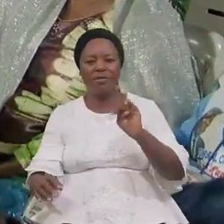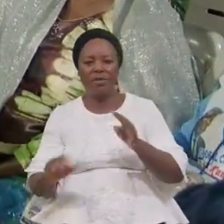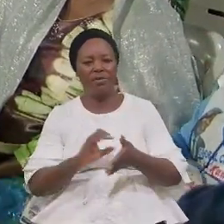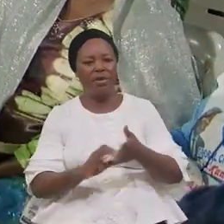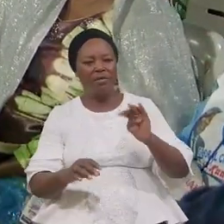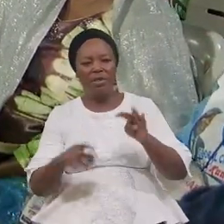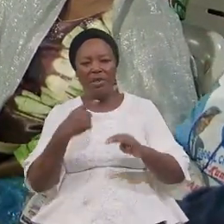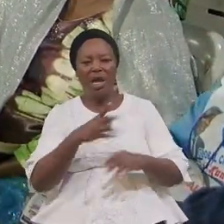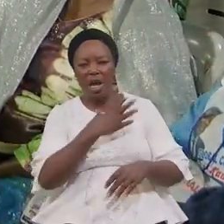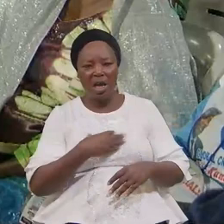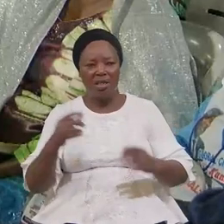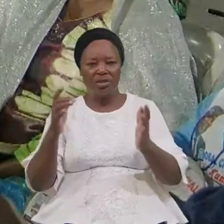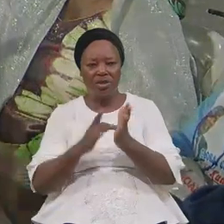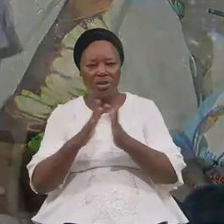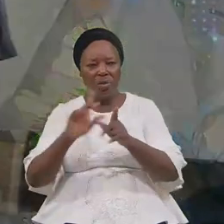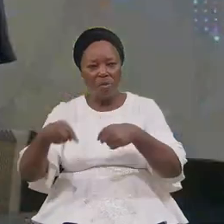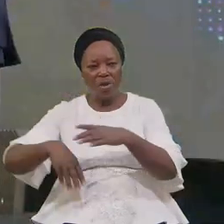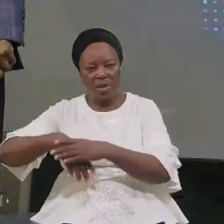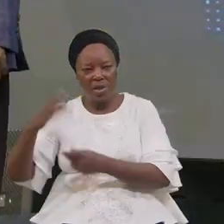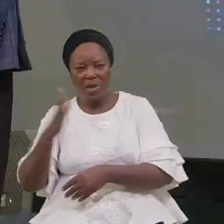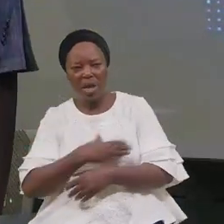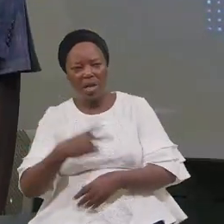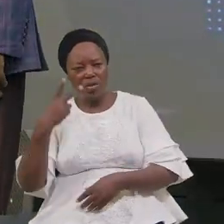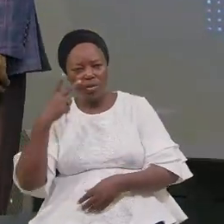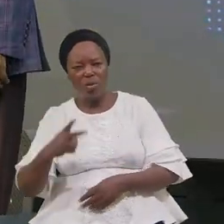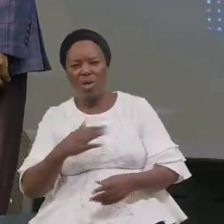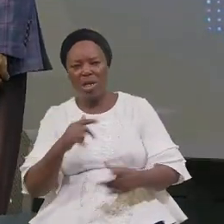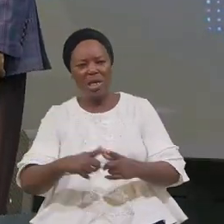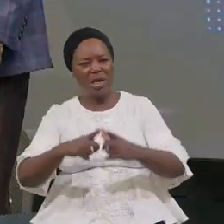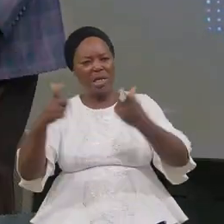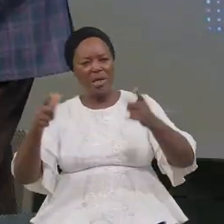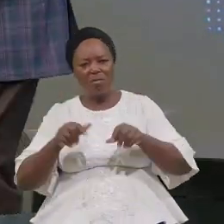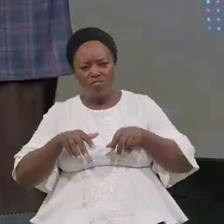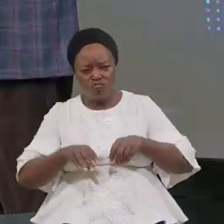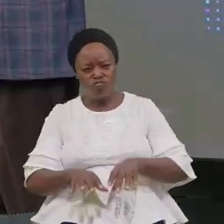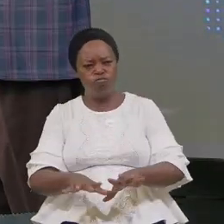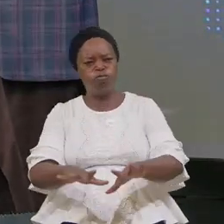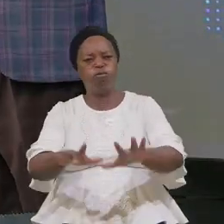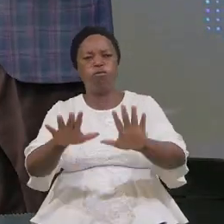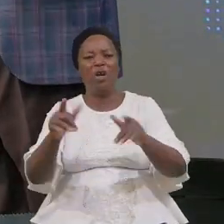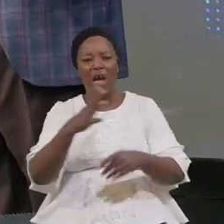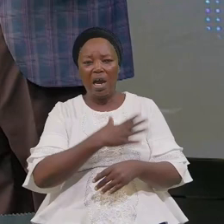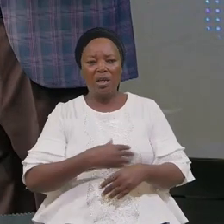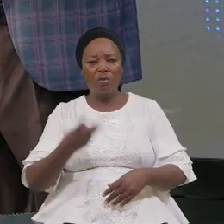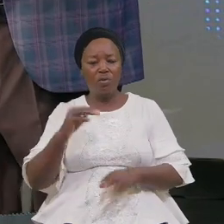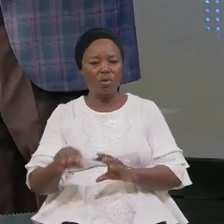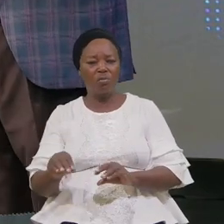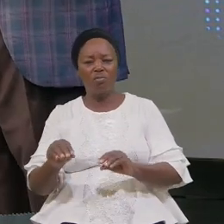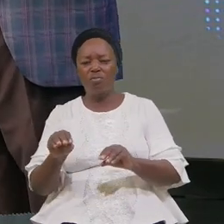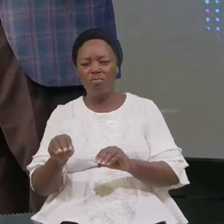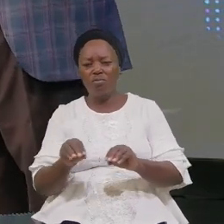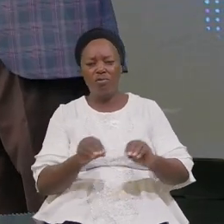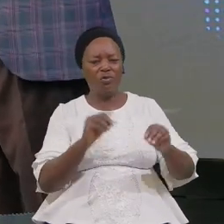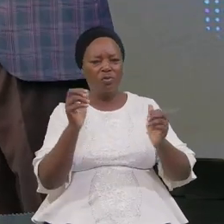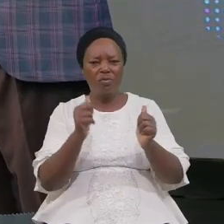went forth and saw a great multitude, and he was moved with